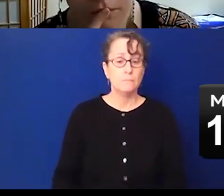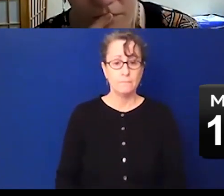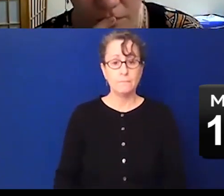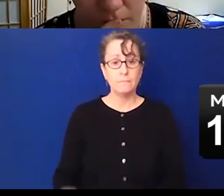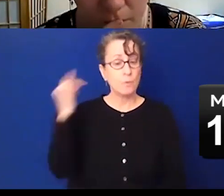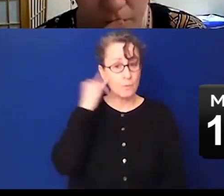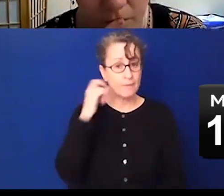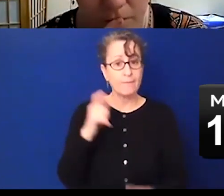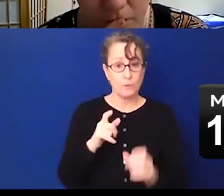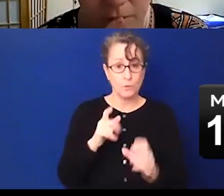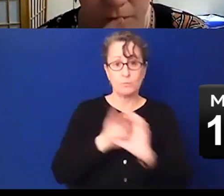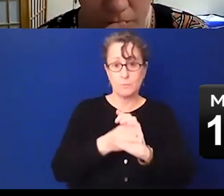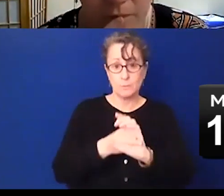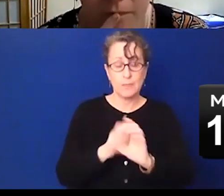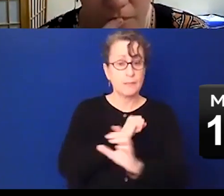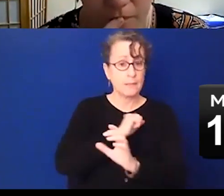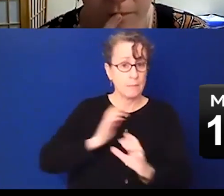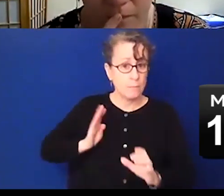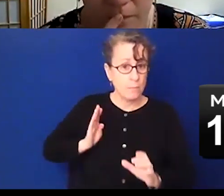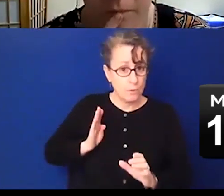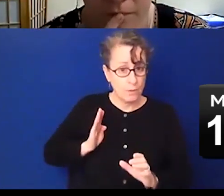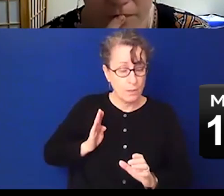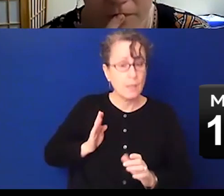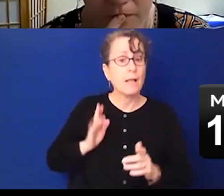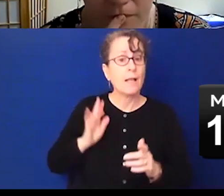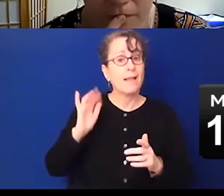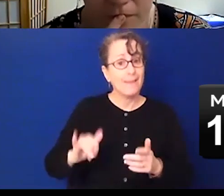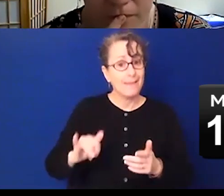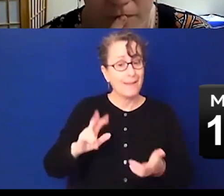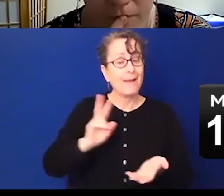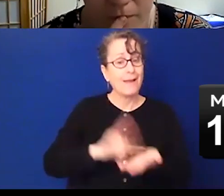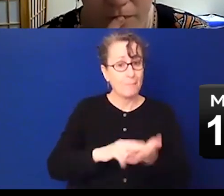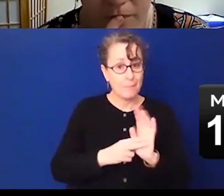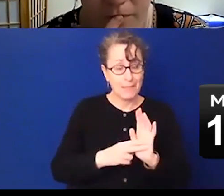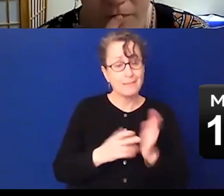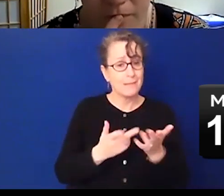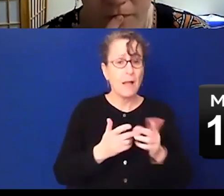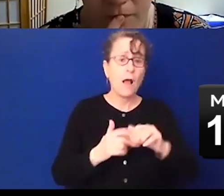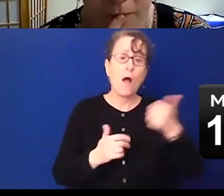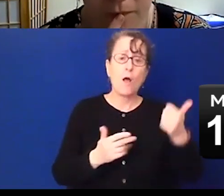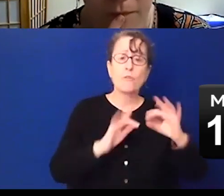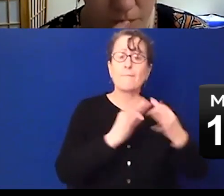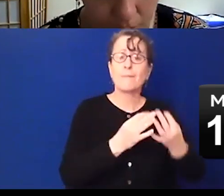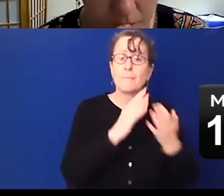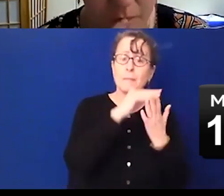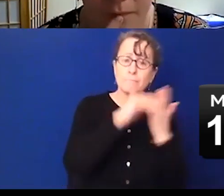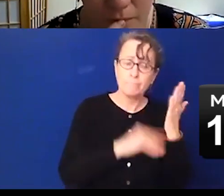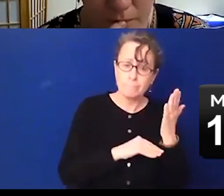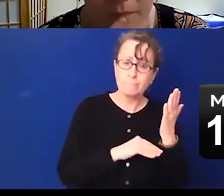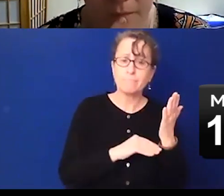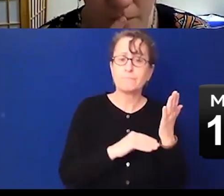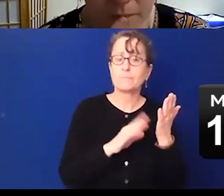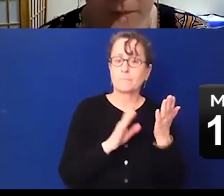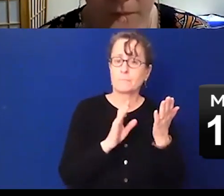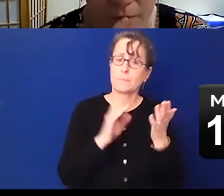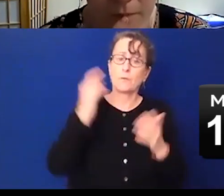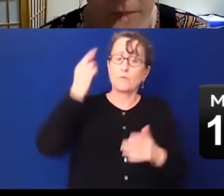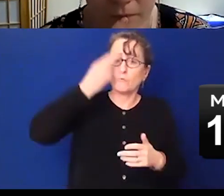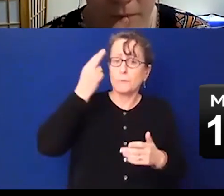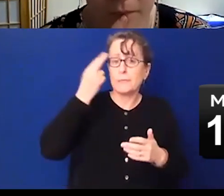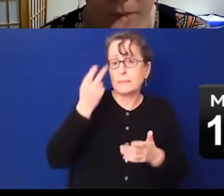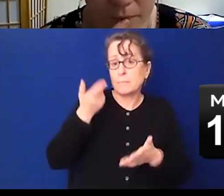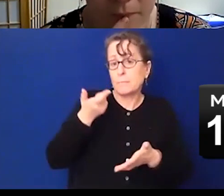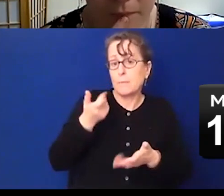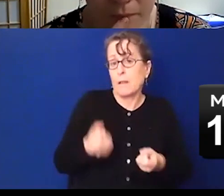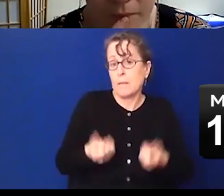member is allowing a member to put down those hours at a rate that you feel is a reasonable reimbursement